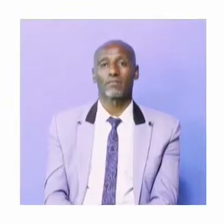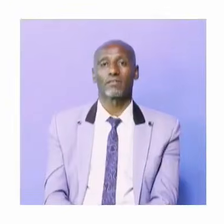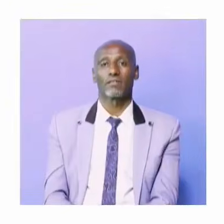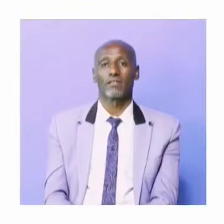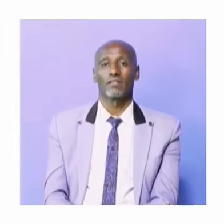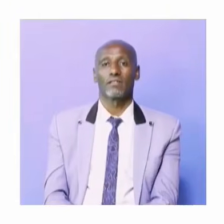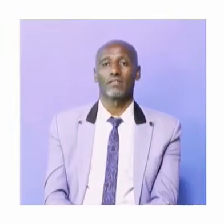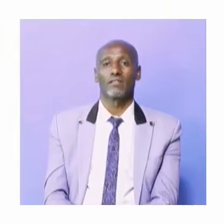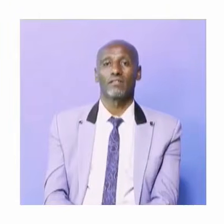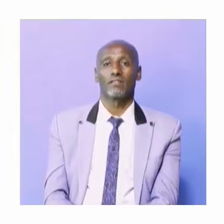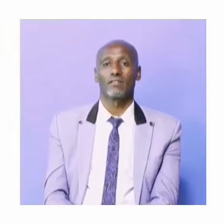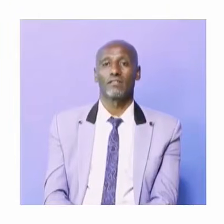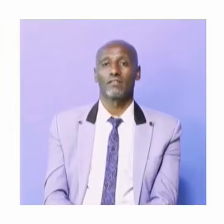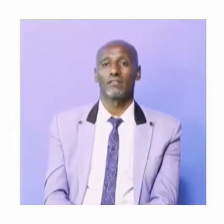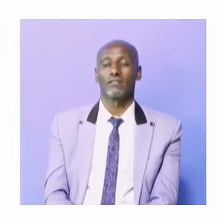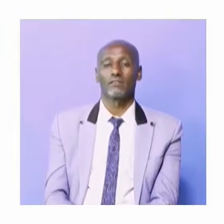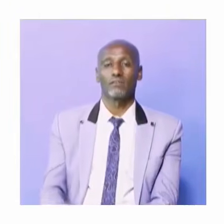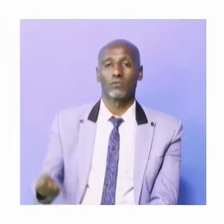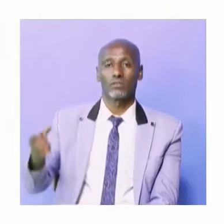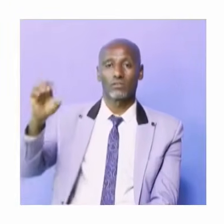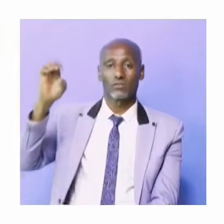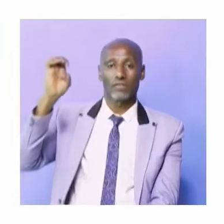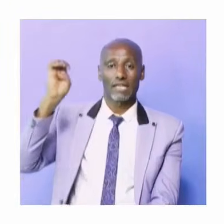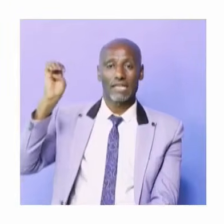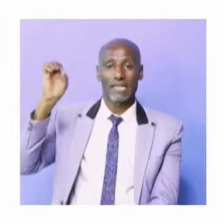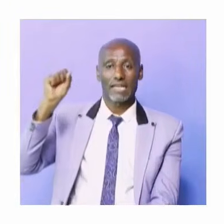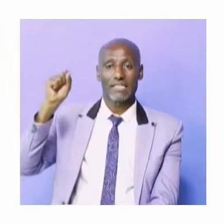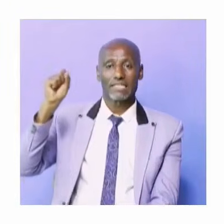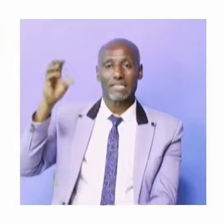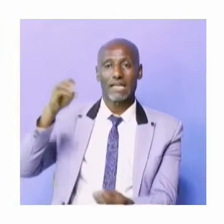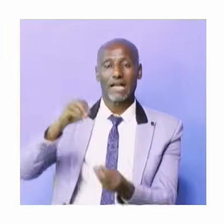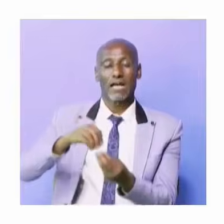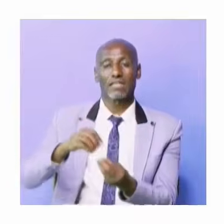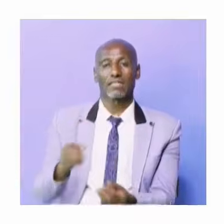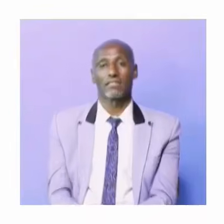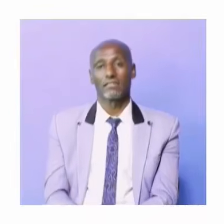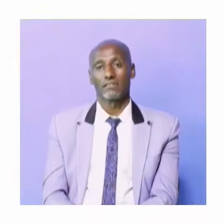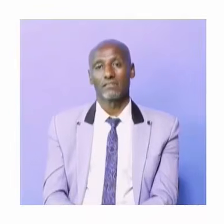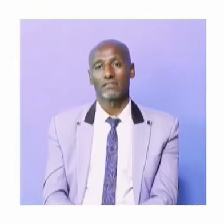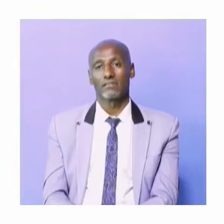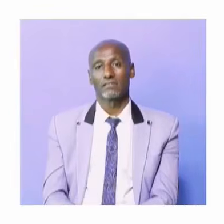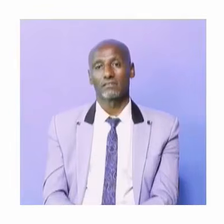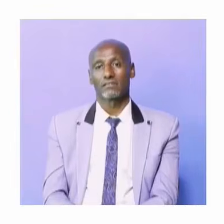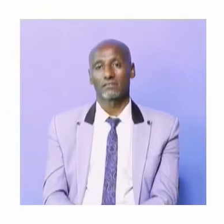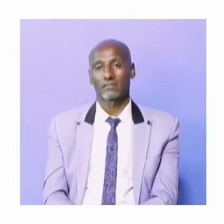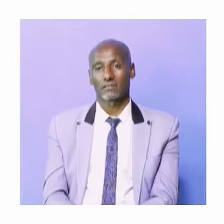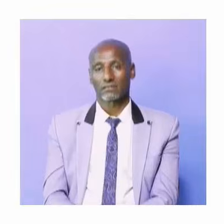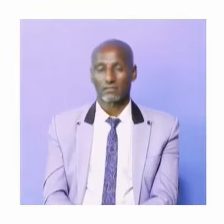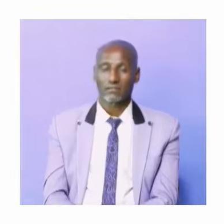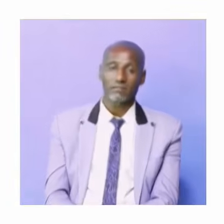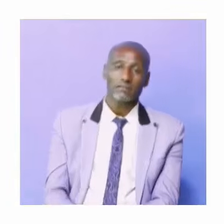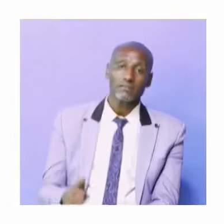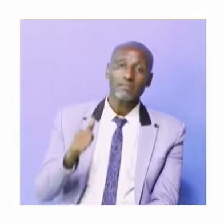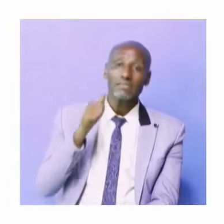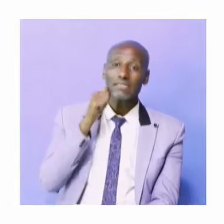Do, then es. We have to make it what? We have to make it plural verb. Look, she, then, instead of